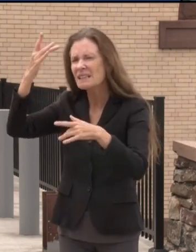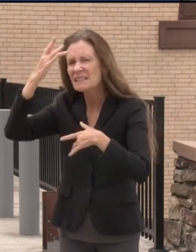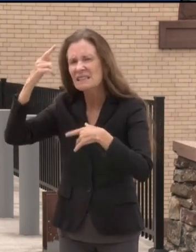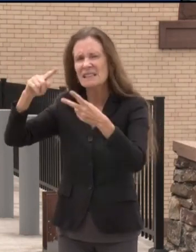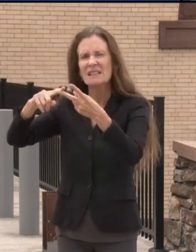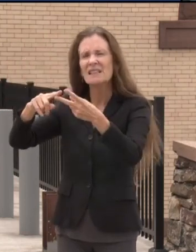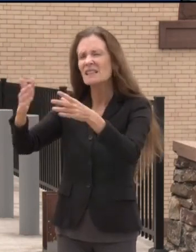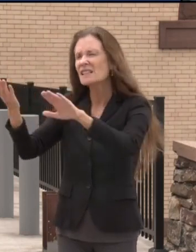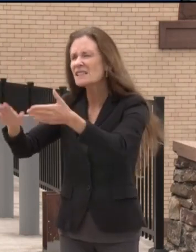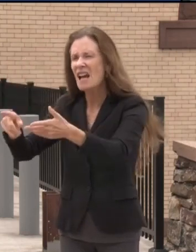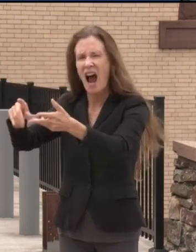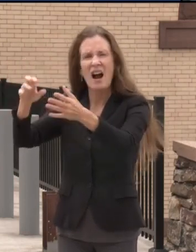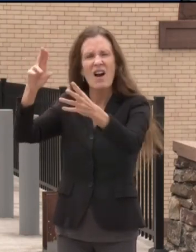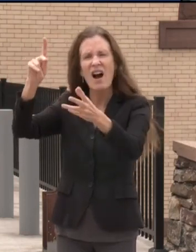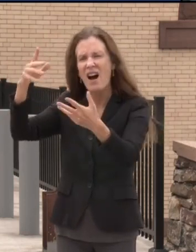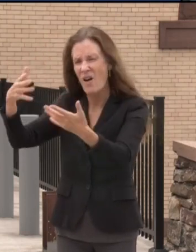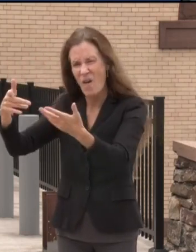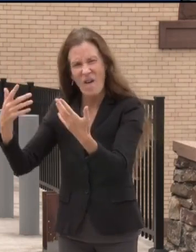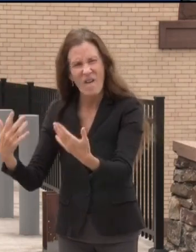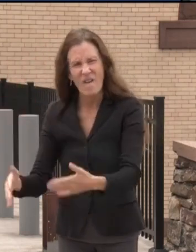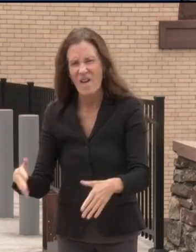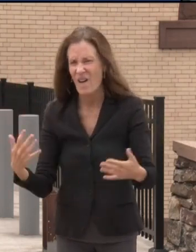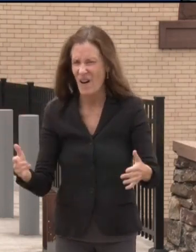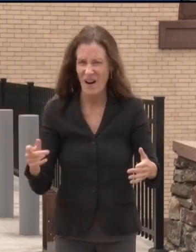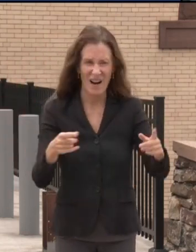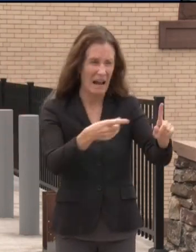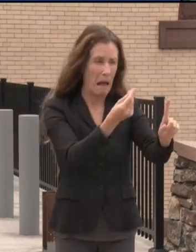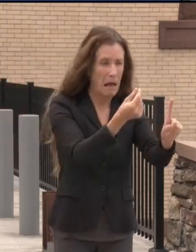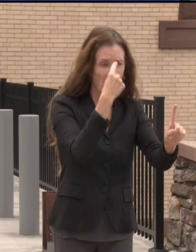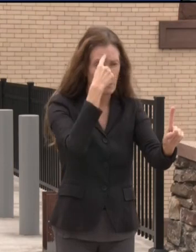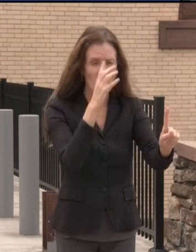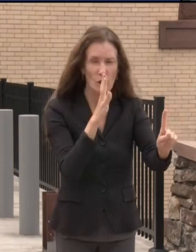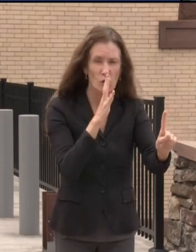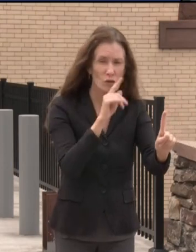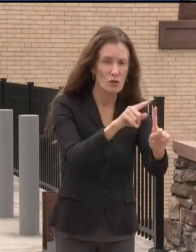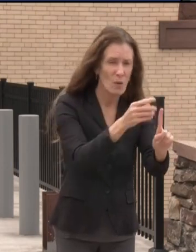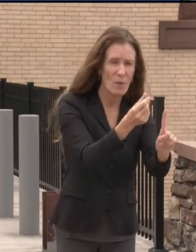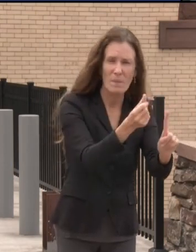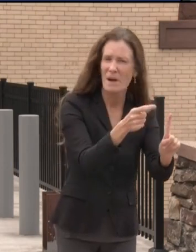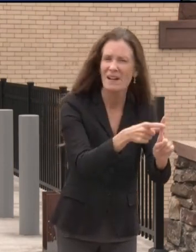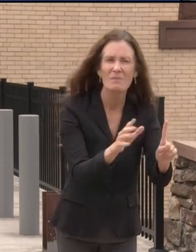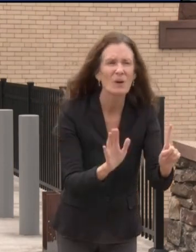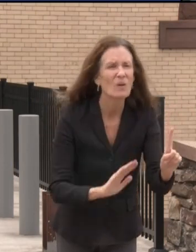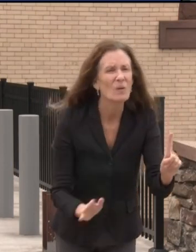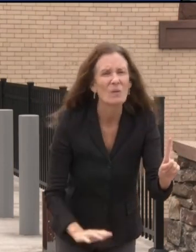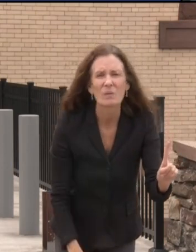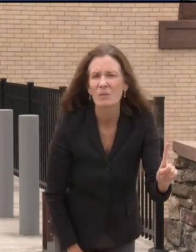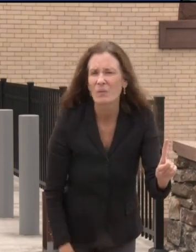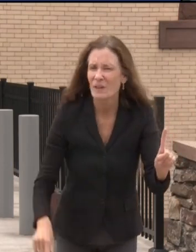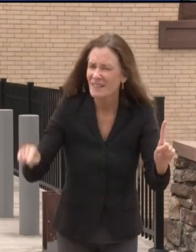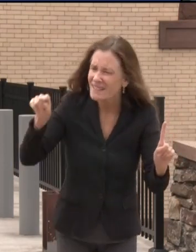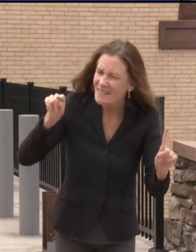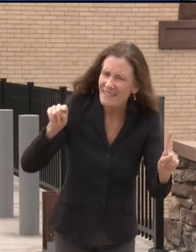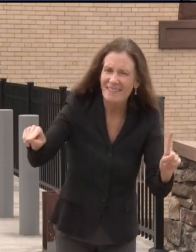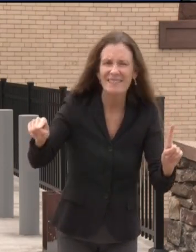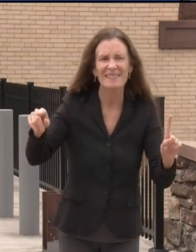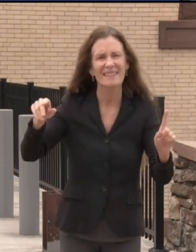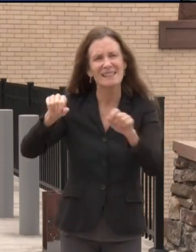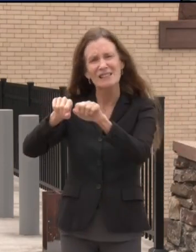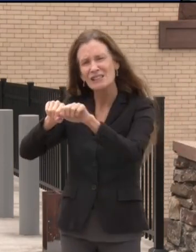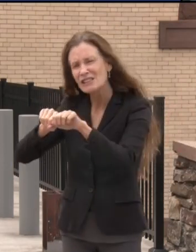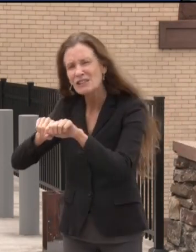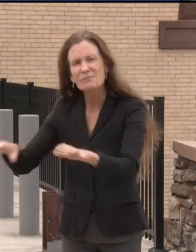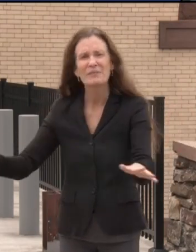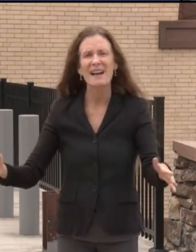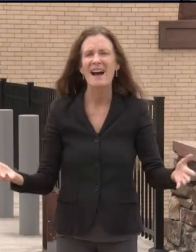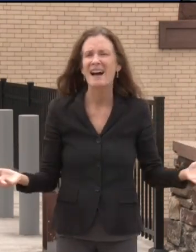leave, that's a spot that is not filled. And it takes at least 6 to 8 to sometimes 12 weeks to